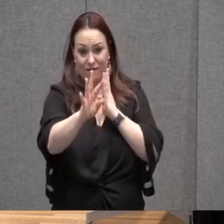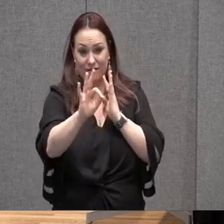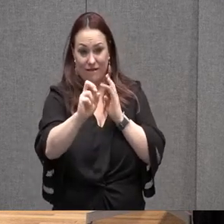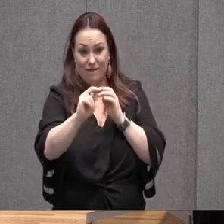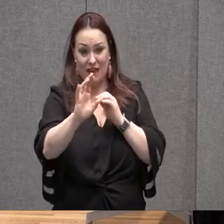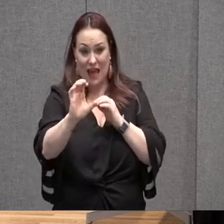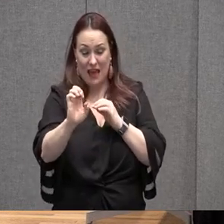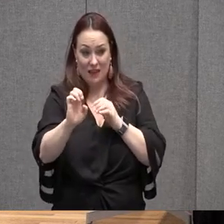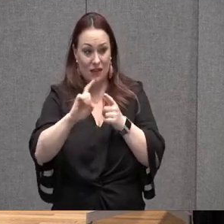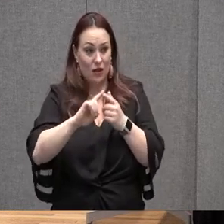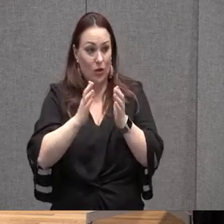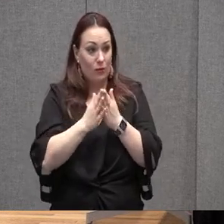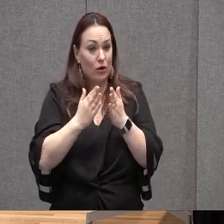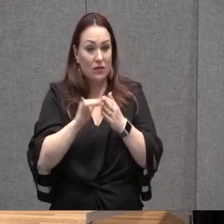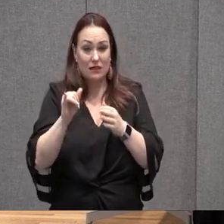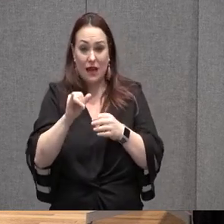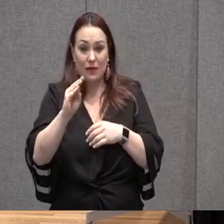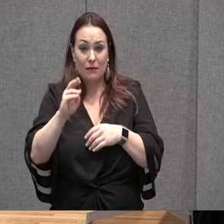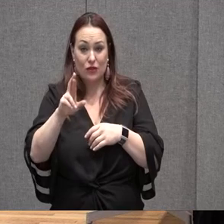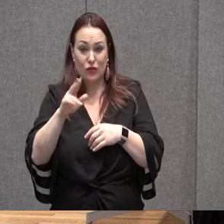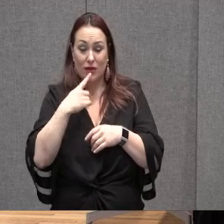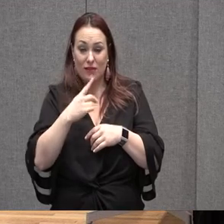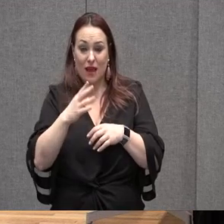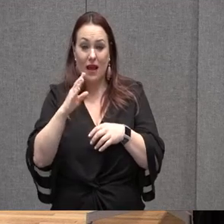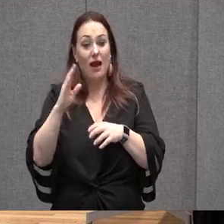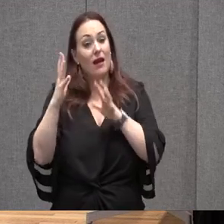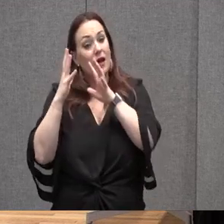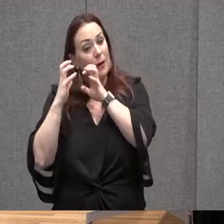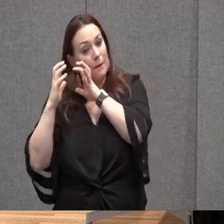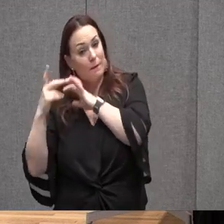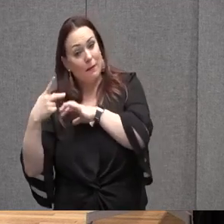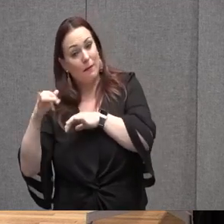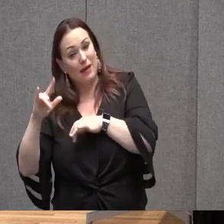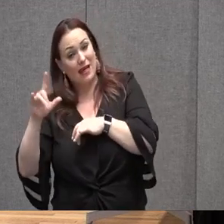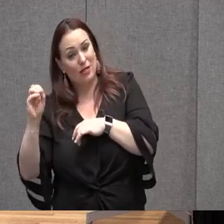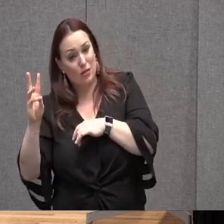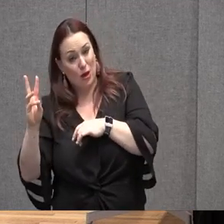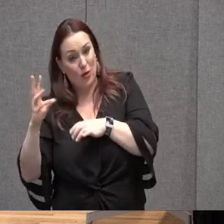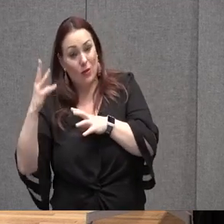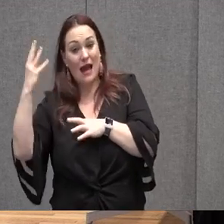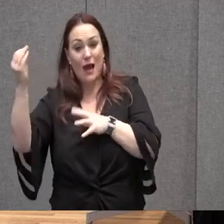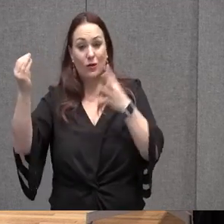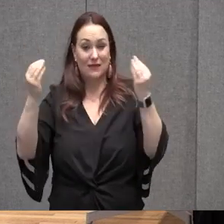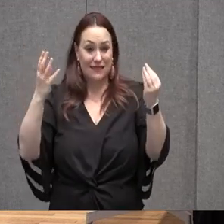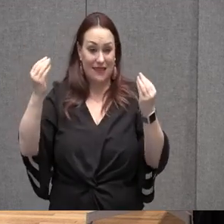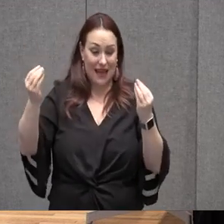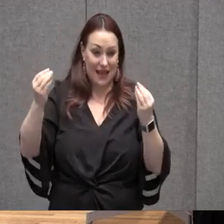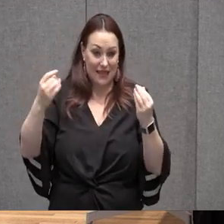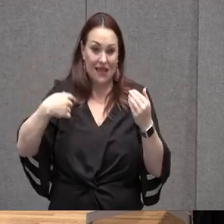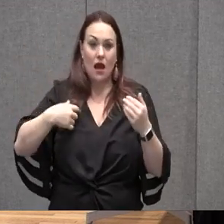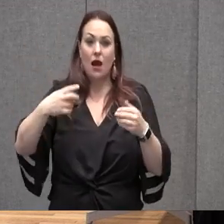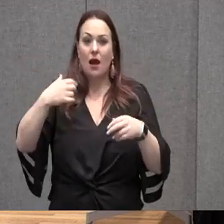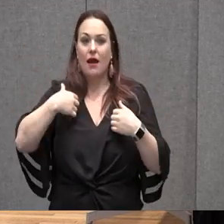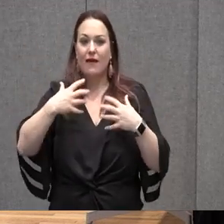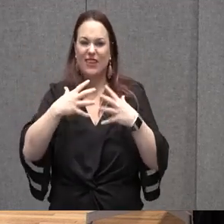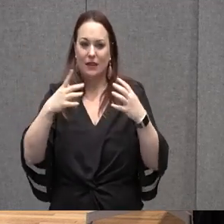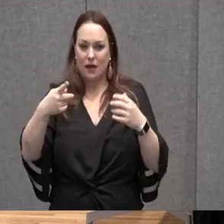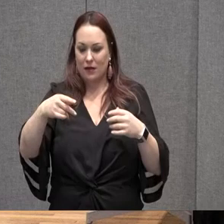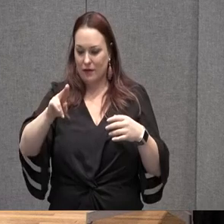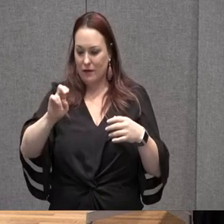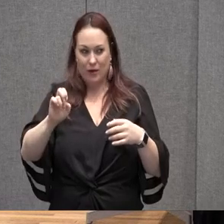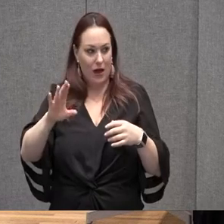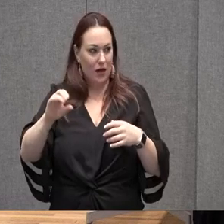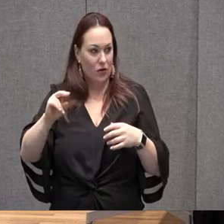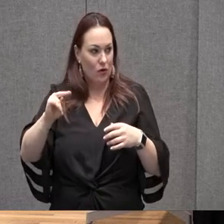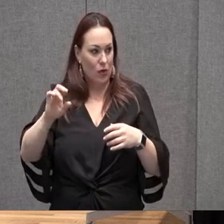You could use books, like Mr. R said, a pillow. You could actually go outside. I have tons of pine cones.